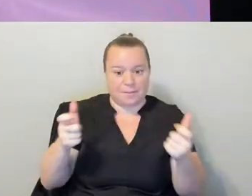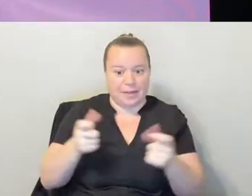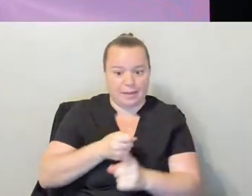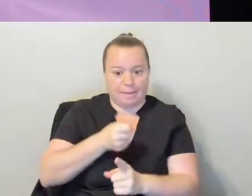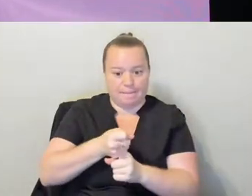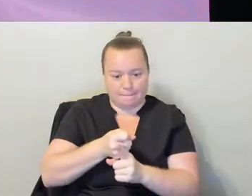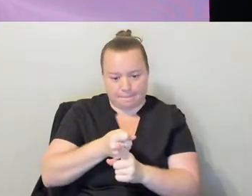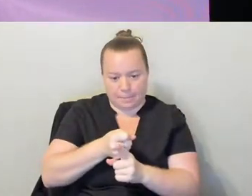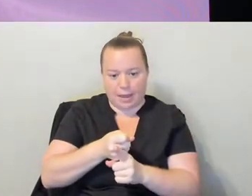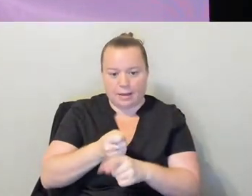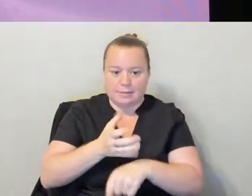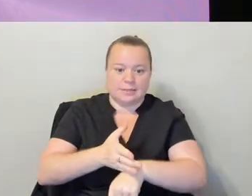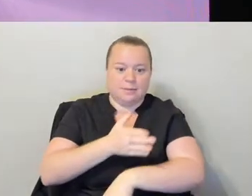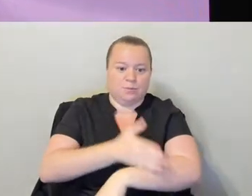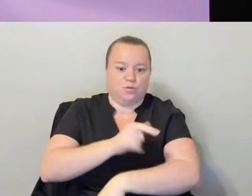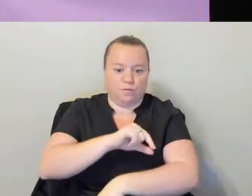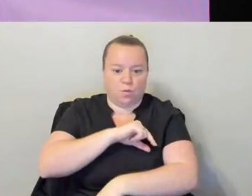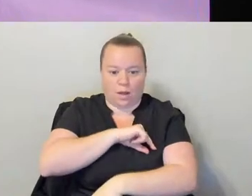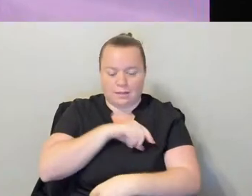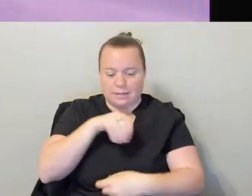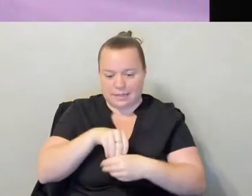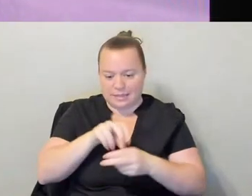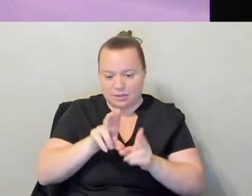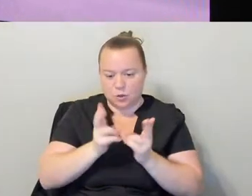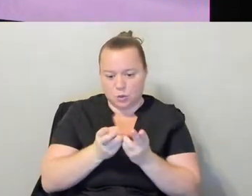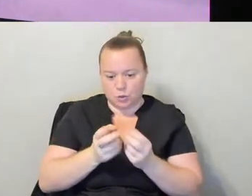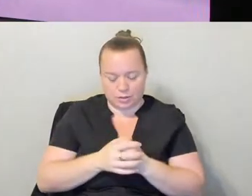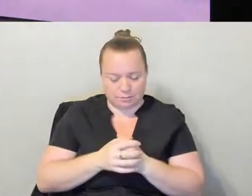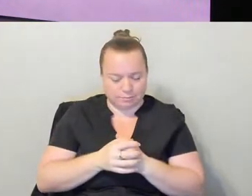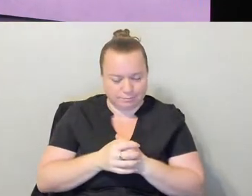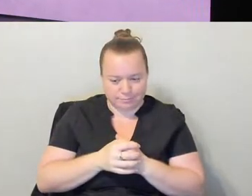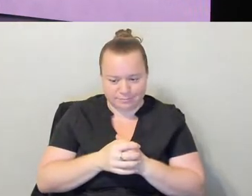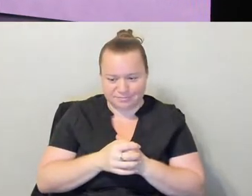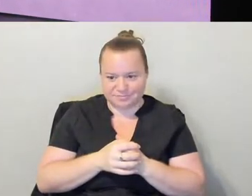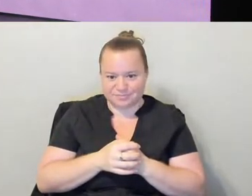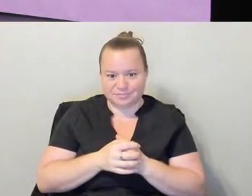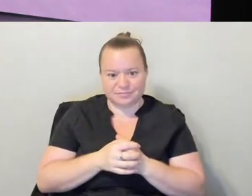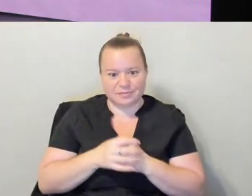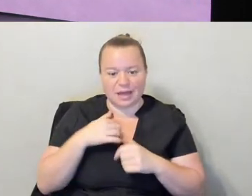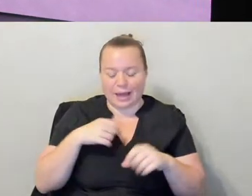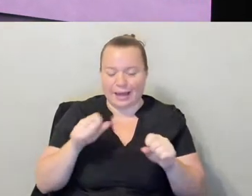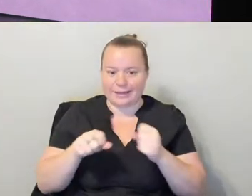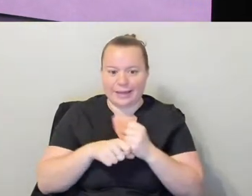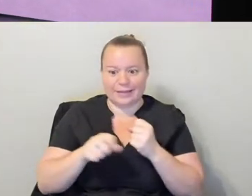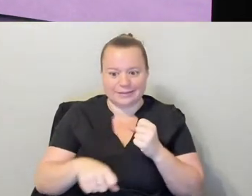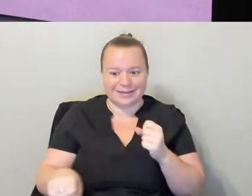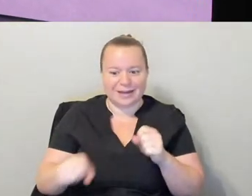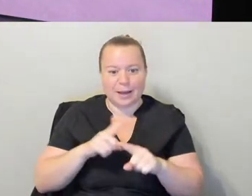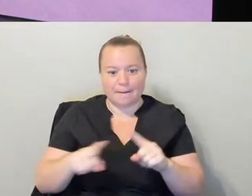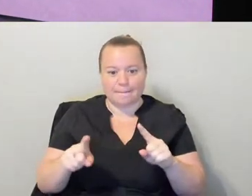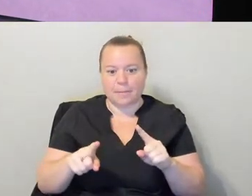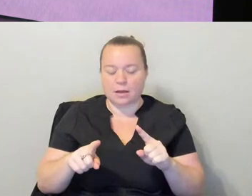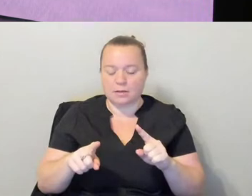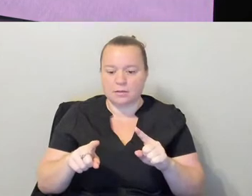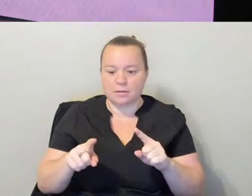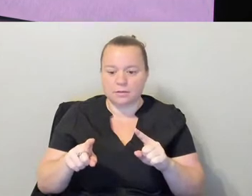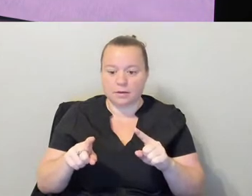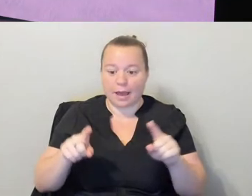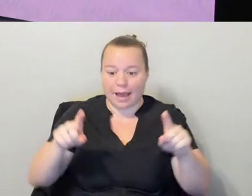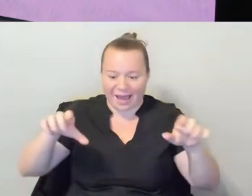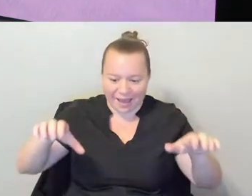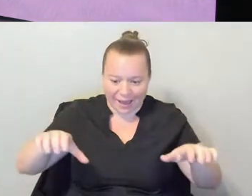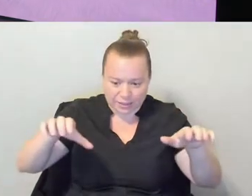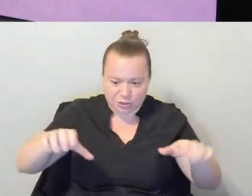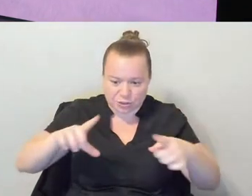equality in the union. And I could go, for instance, on digital. What is clear is the participation, no actions to support